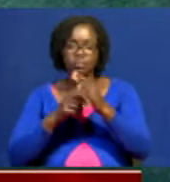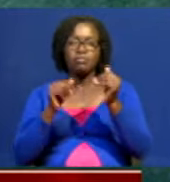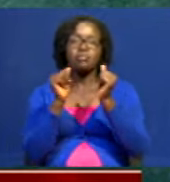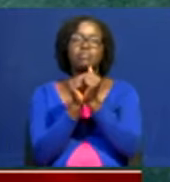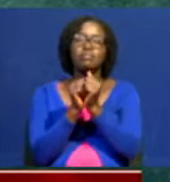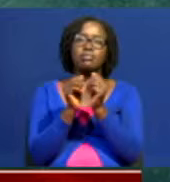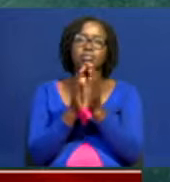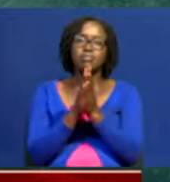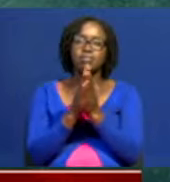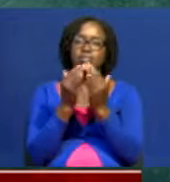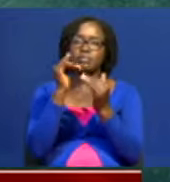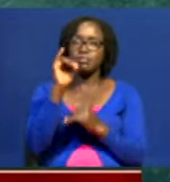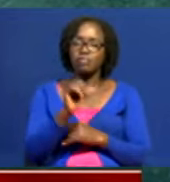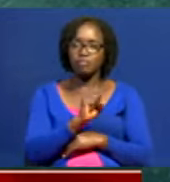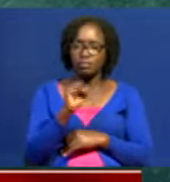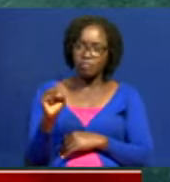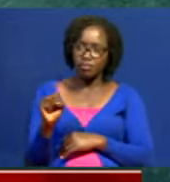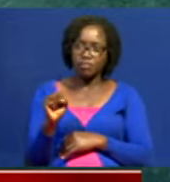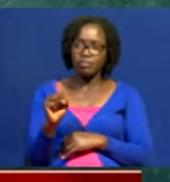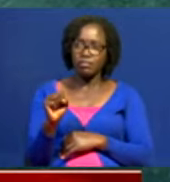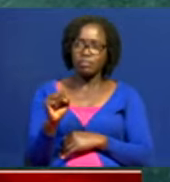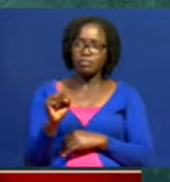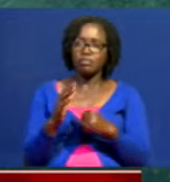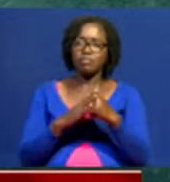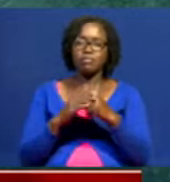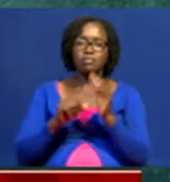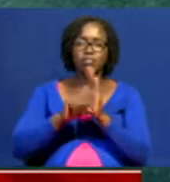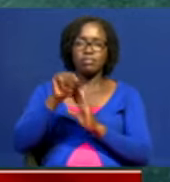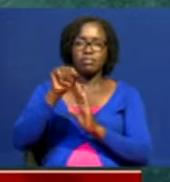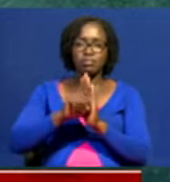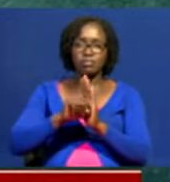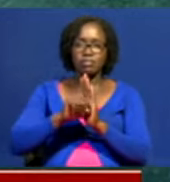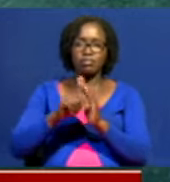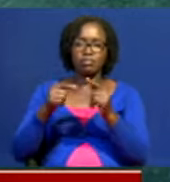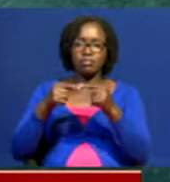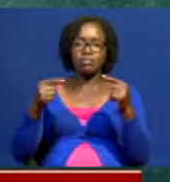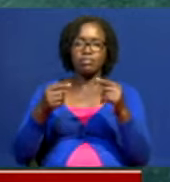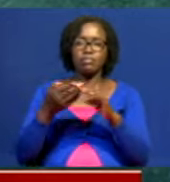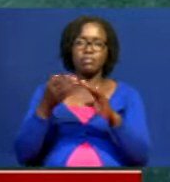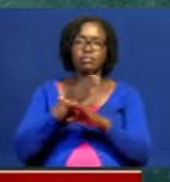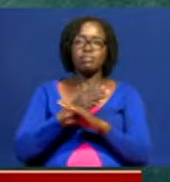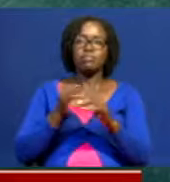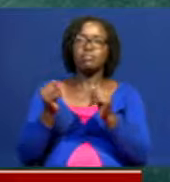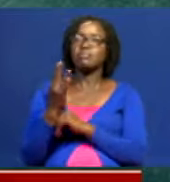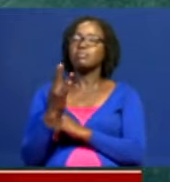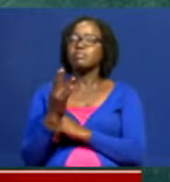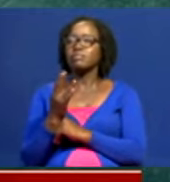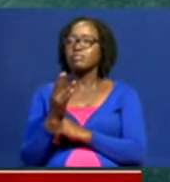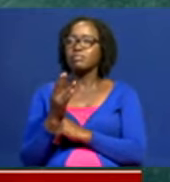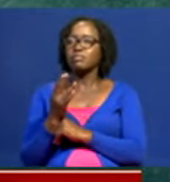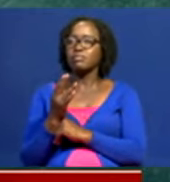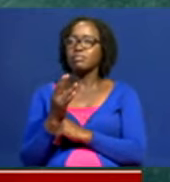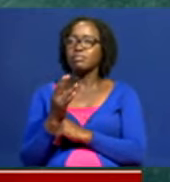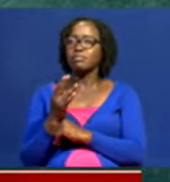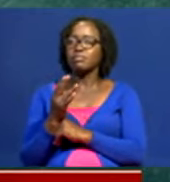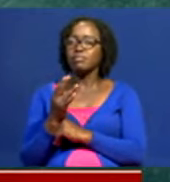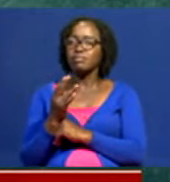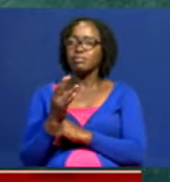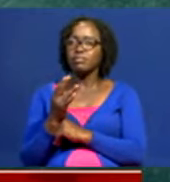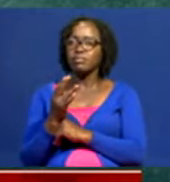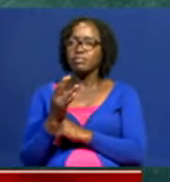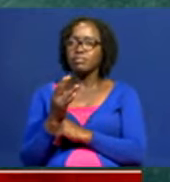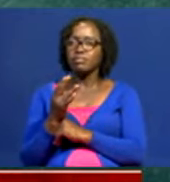learners in junior secondary school JSS undertake 9 subjects as opposed to their previous 14. Under the new structure, there